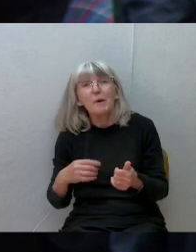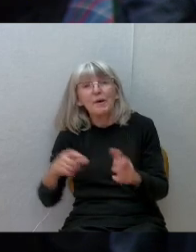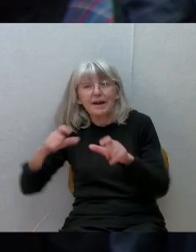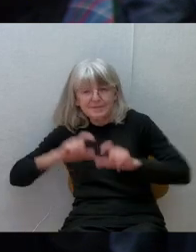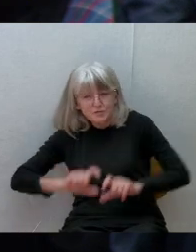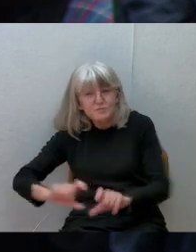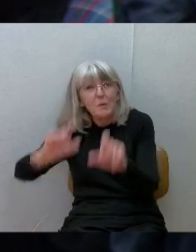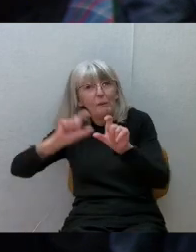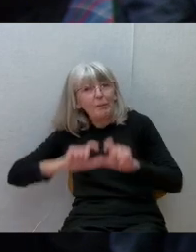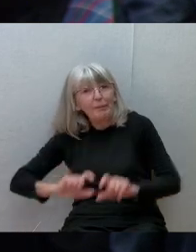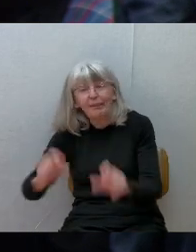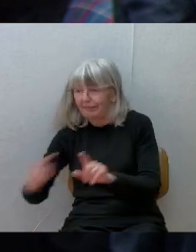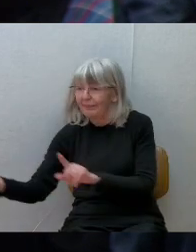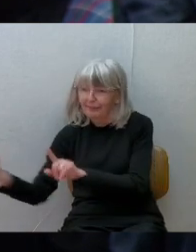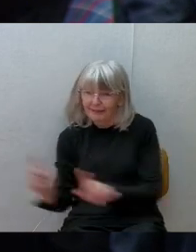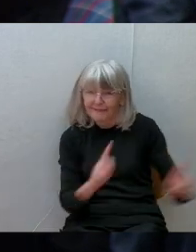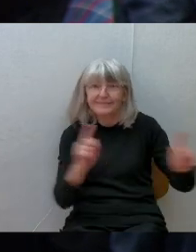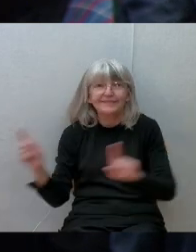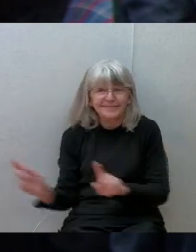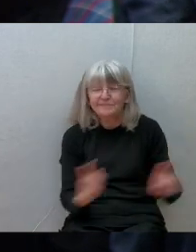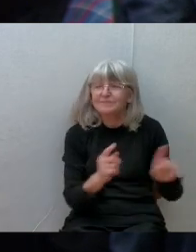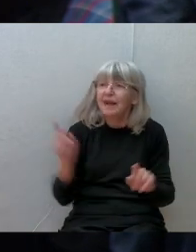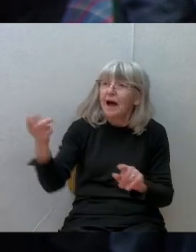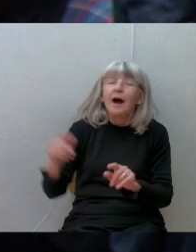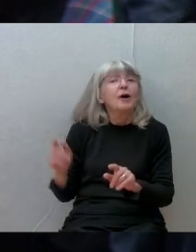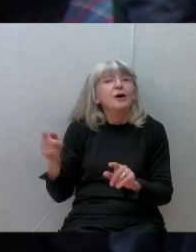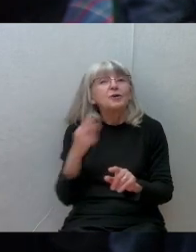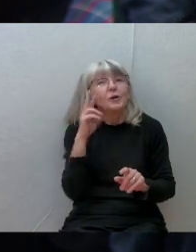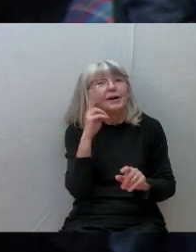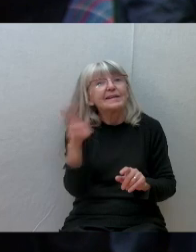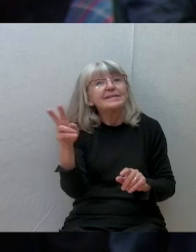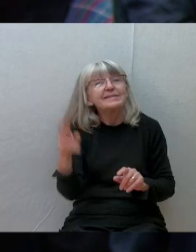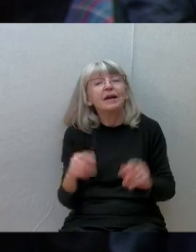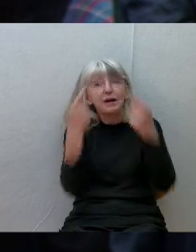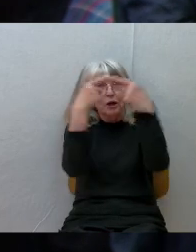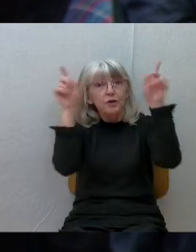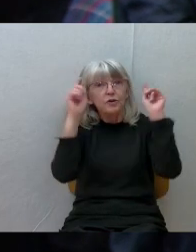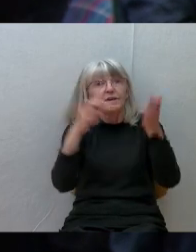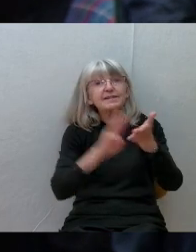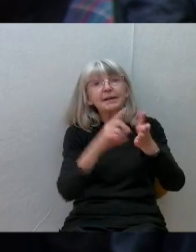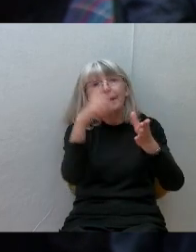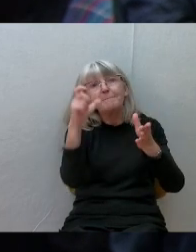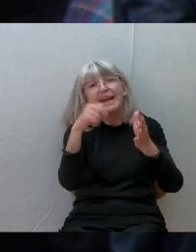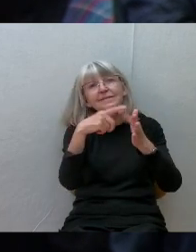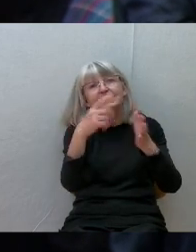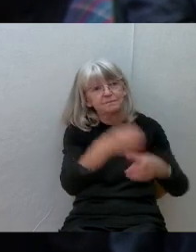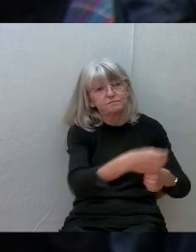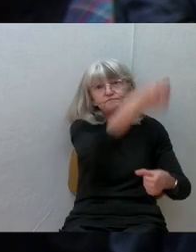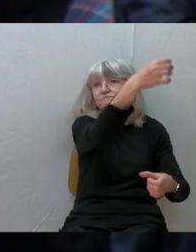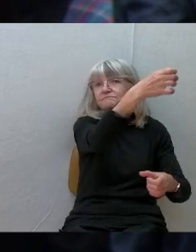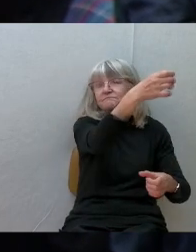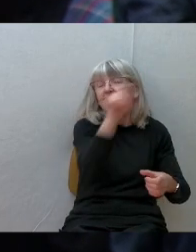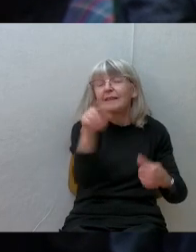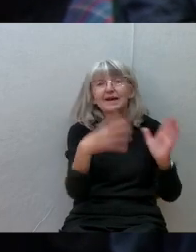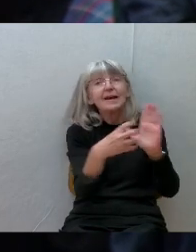doffed, you'll pass the university mace. That's the mace closest to me on my left, on your right. That mace is the